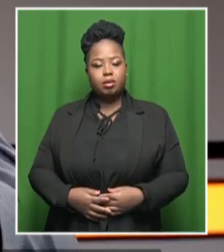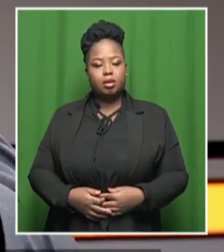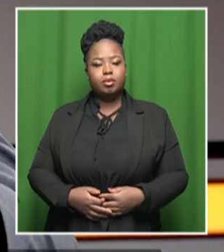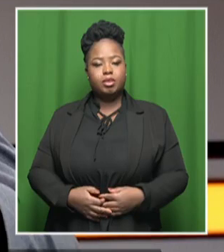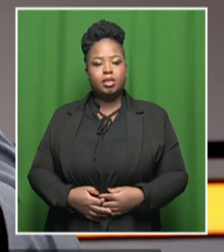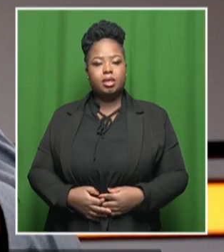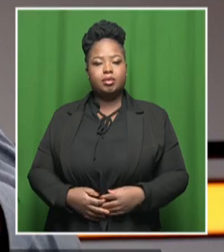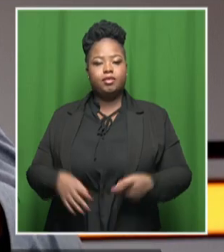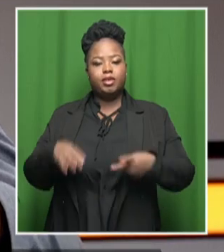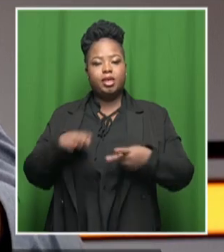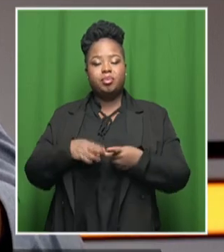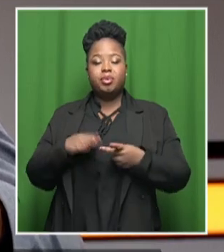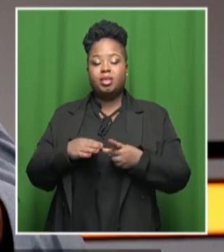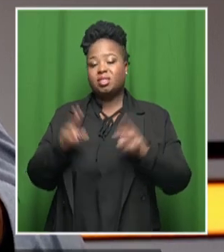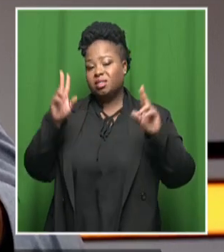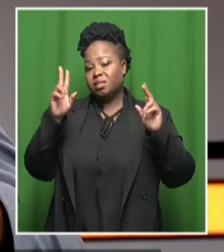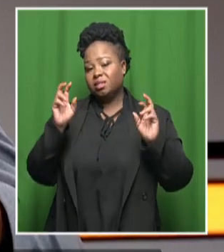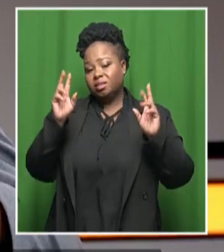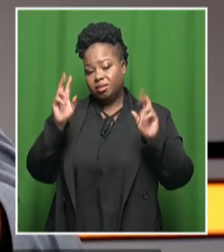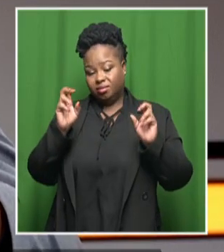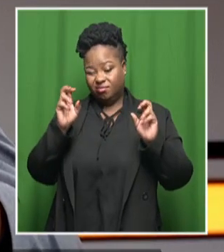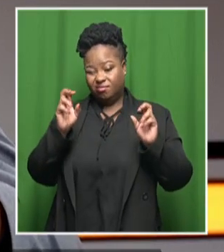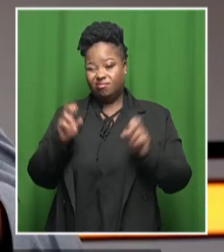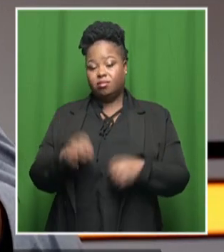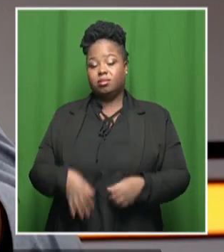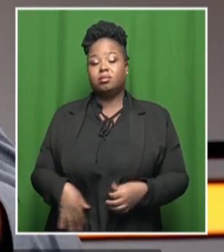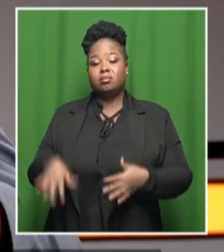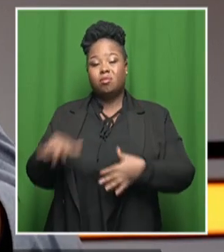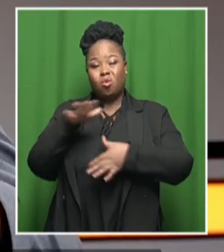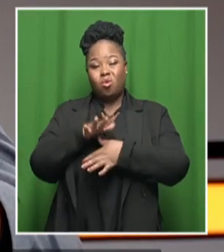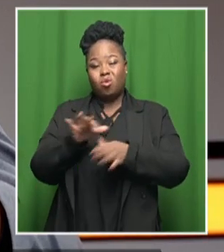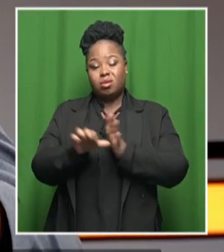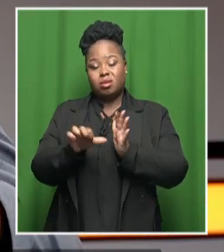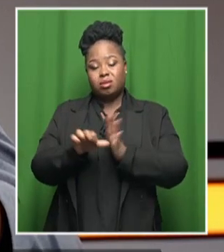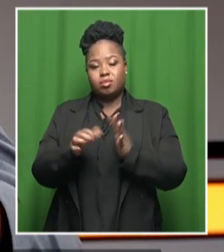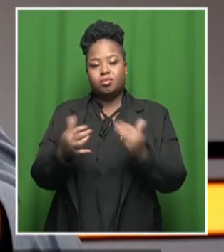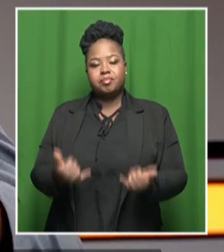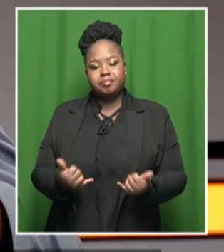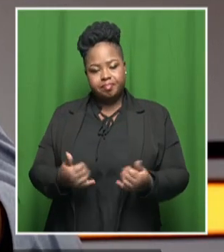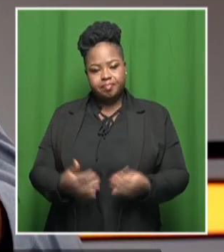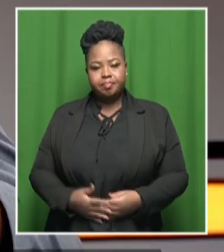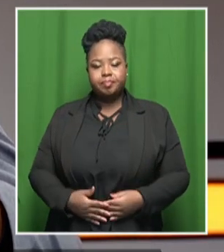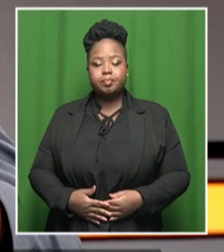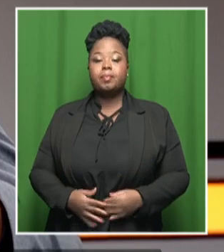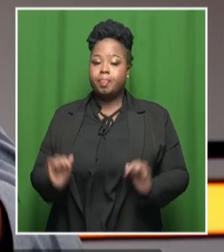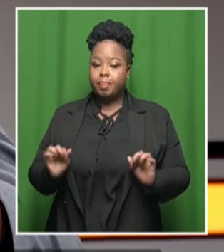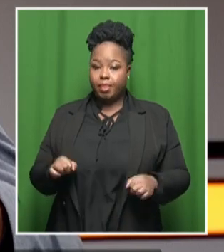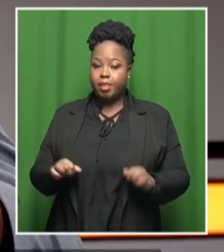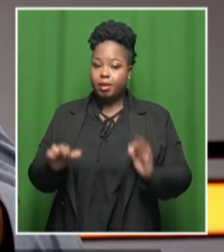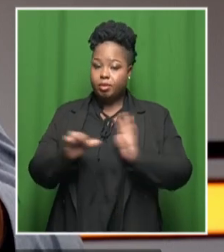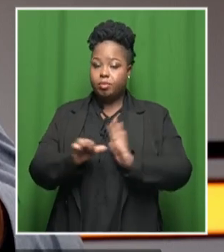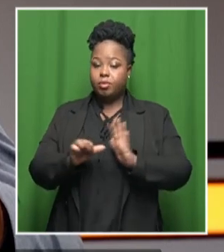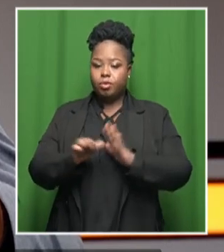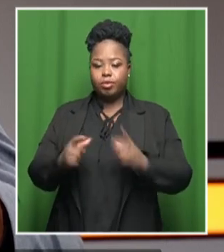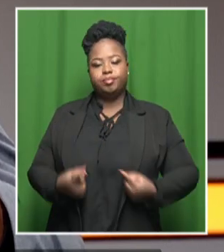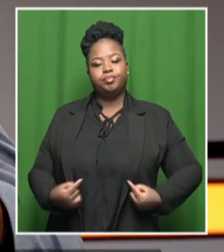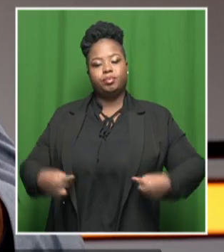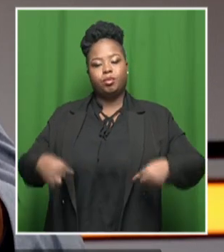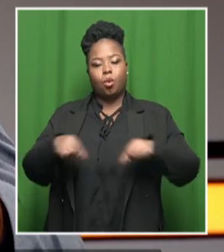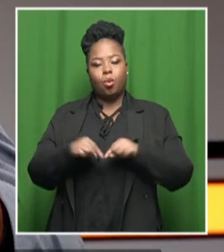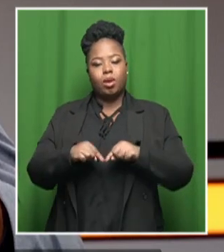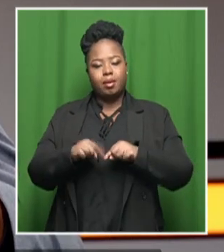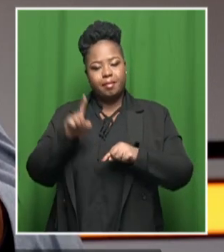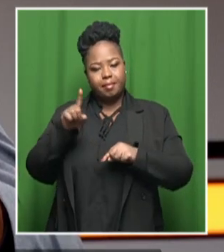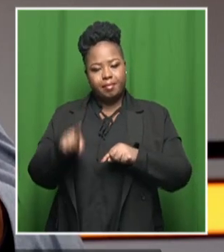are very, very important today. And it is important for us to